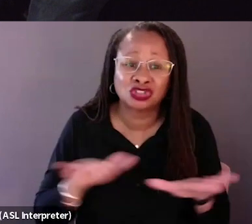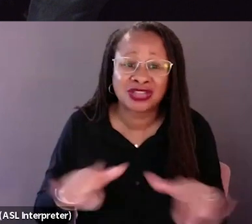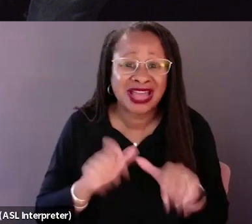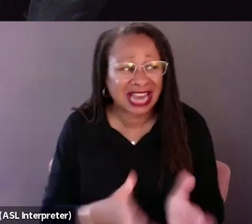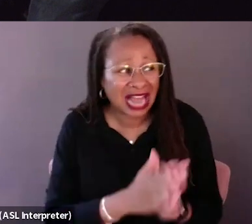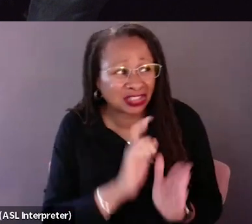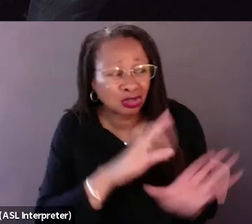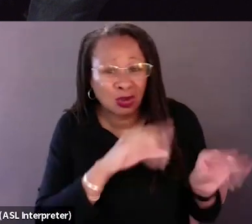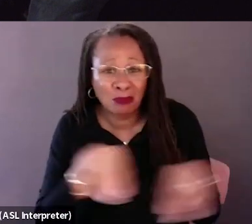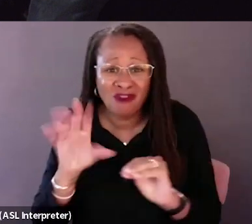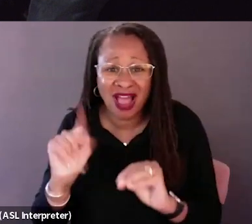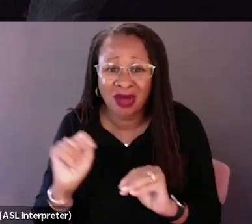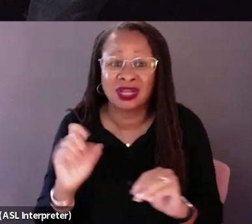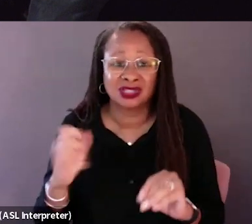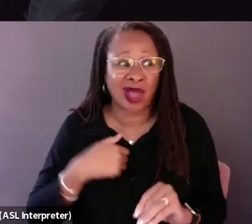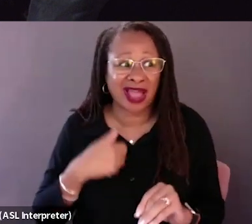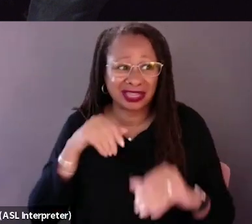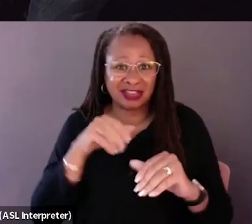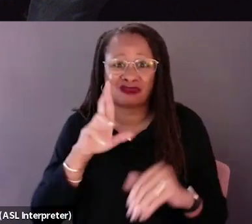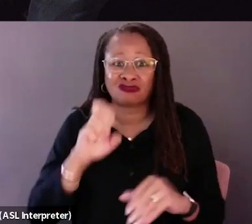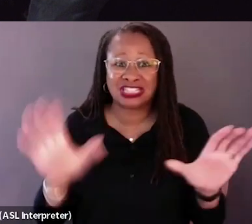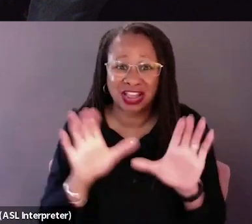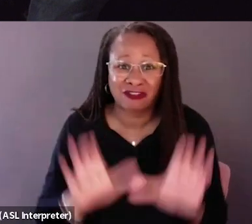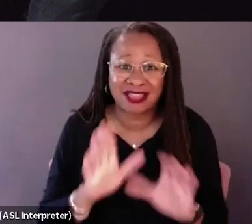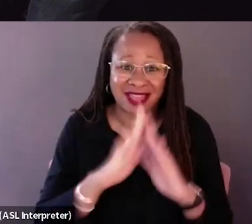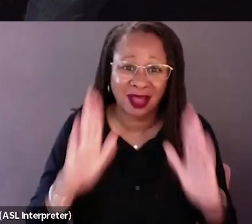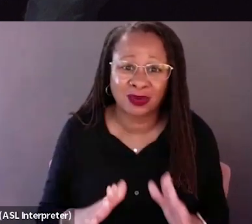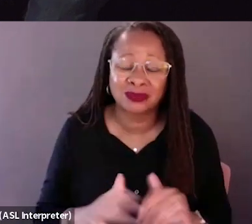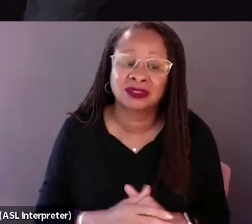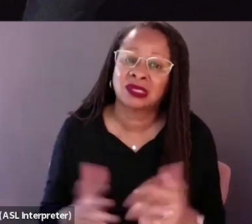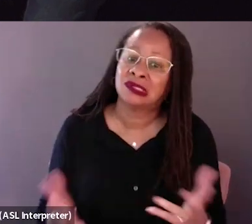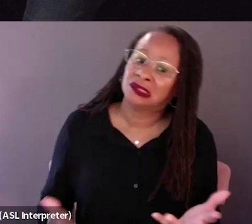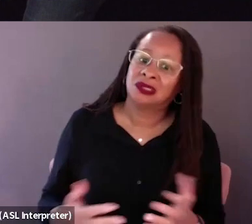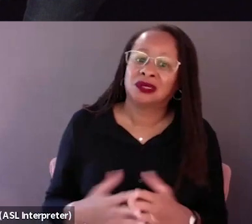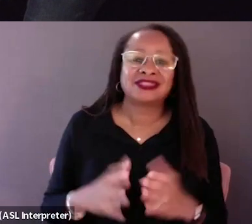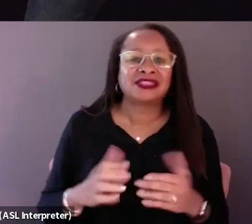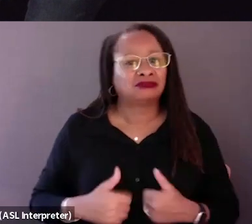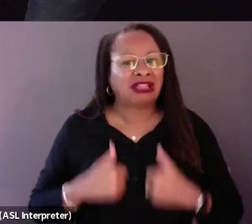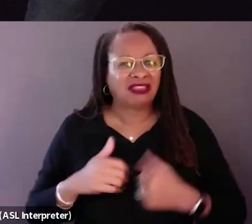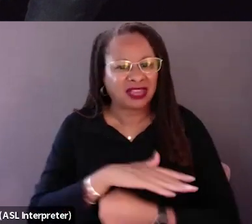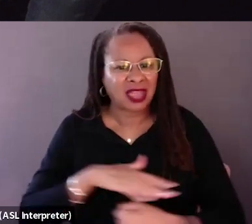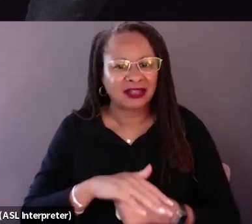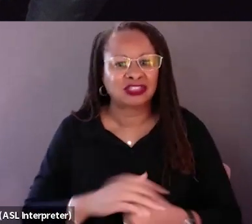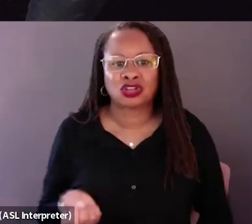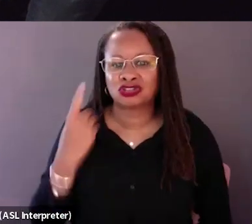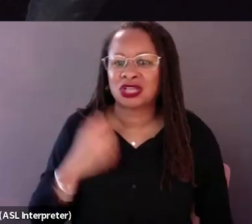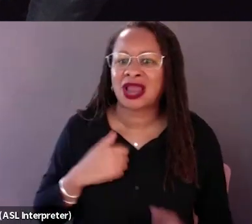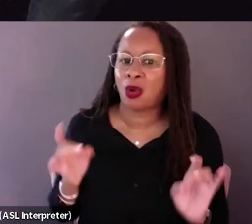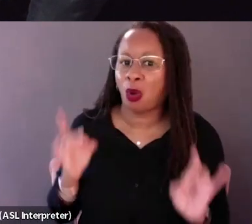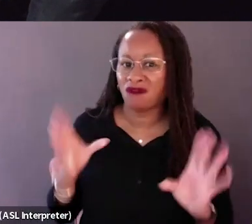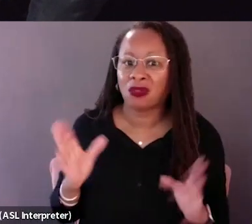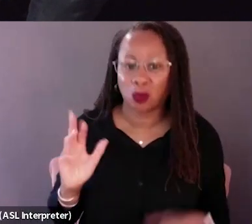her to move out so that I can she understood like how tragic and horrible it